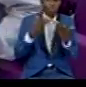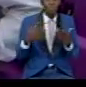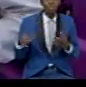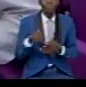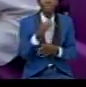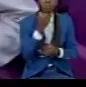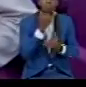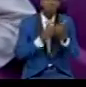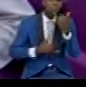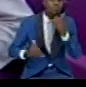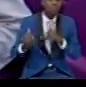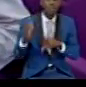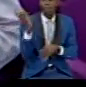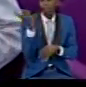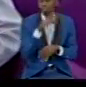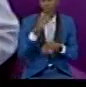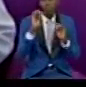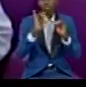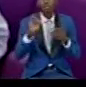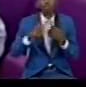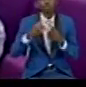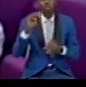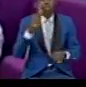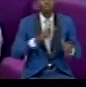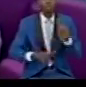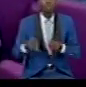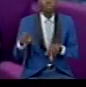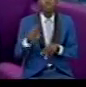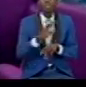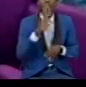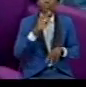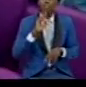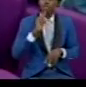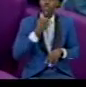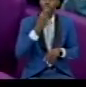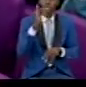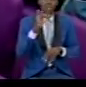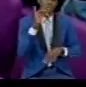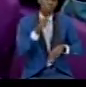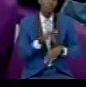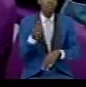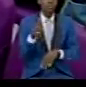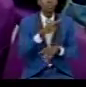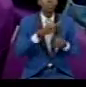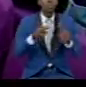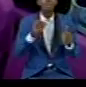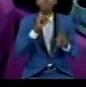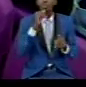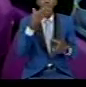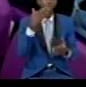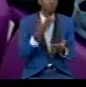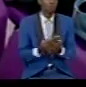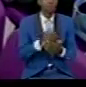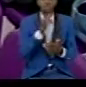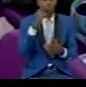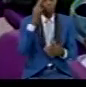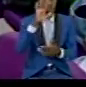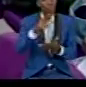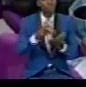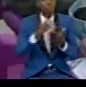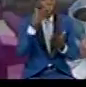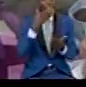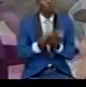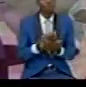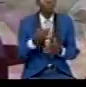falsehood unto the people. They zealously affect you, but not well. It's not for your good. They will